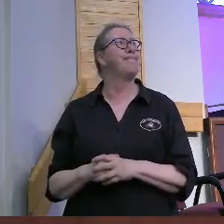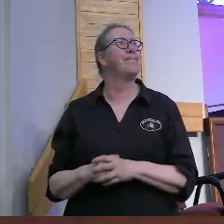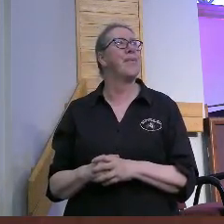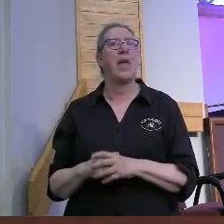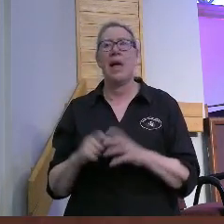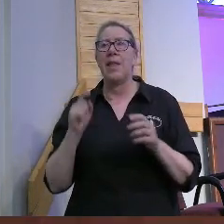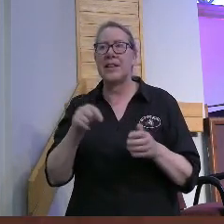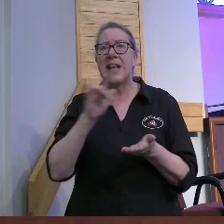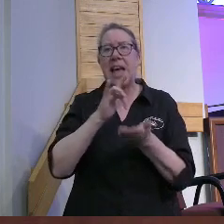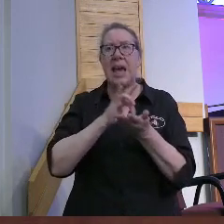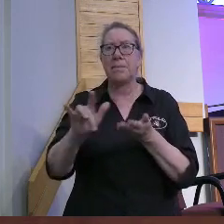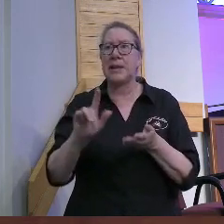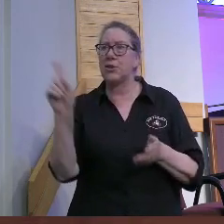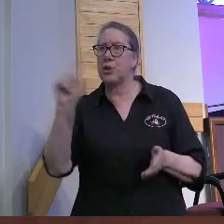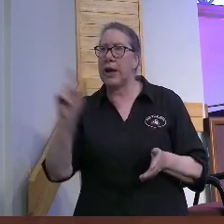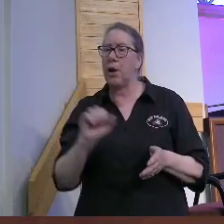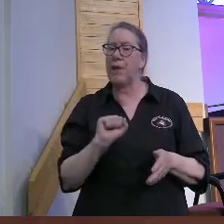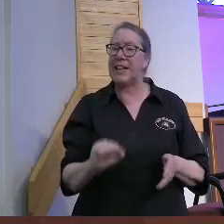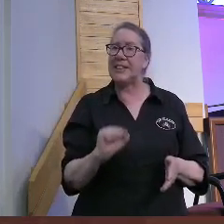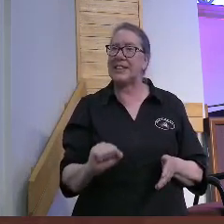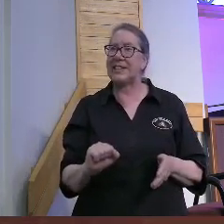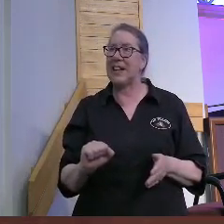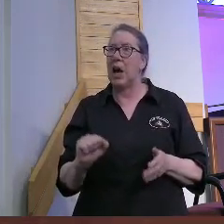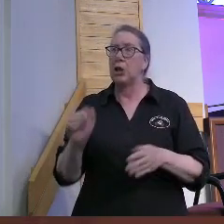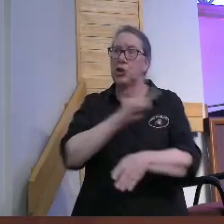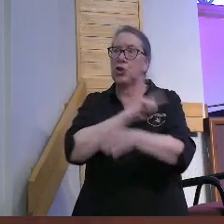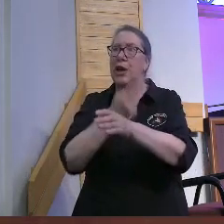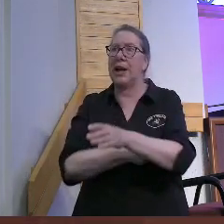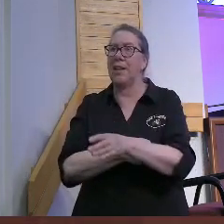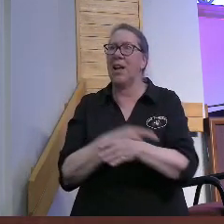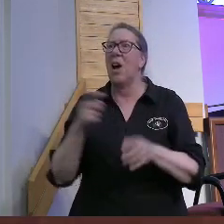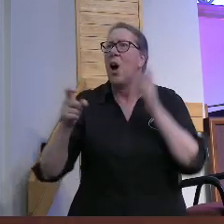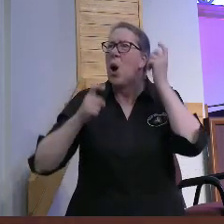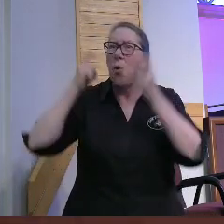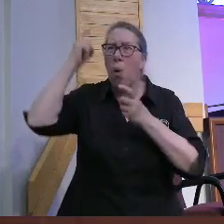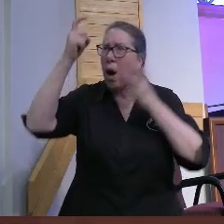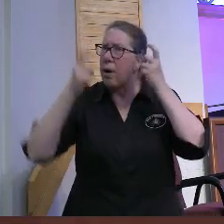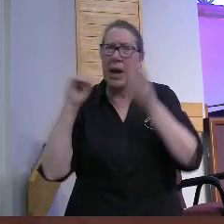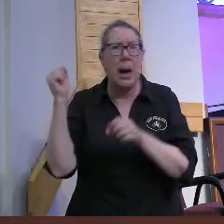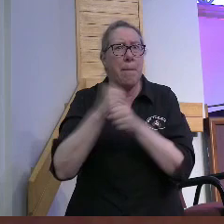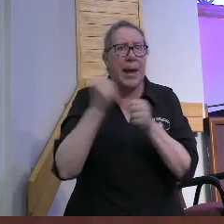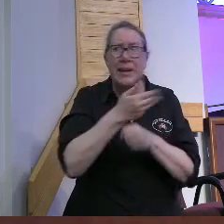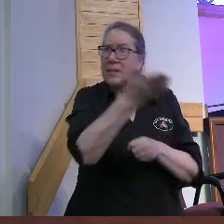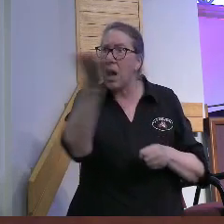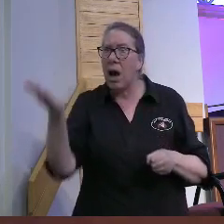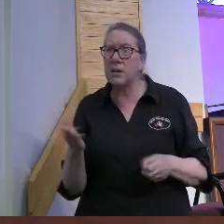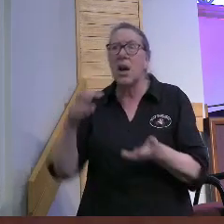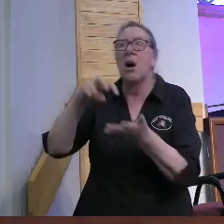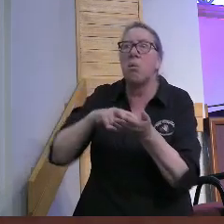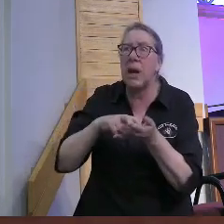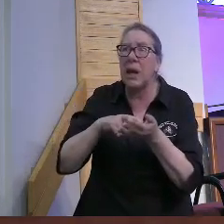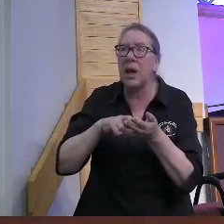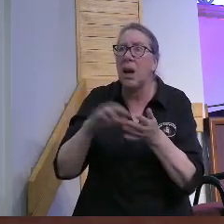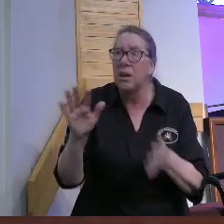it empties today of its strength. Worry drains us. It drains us from the ability to even face